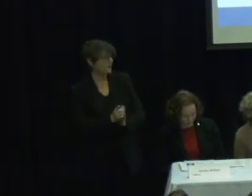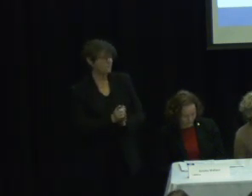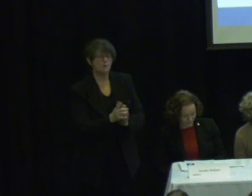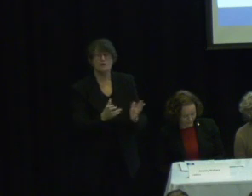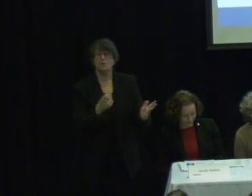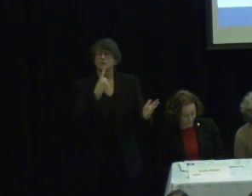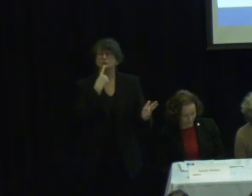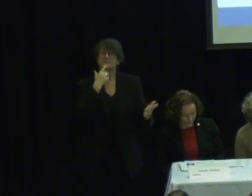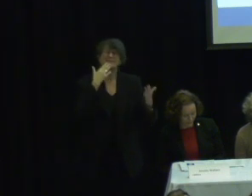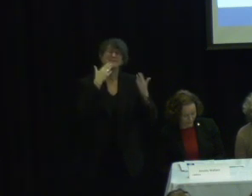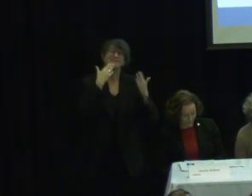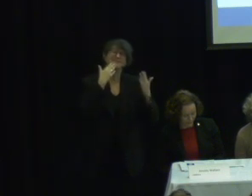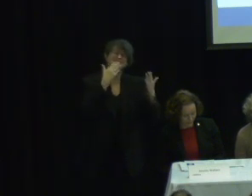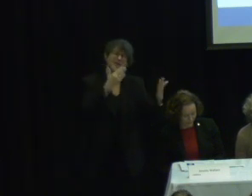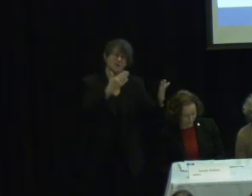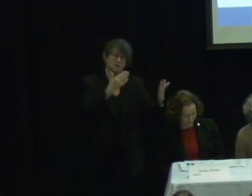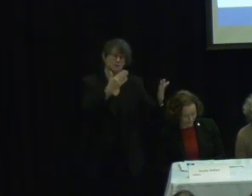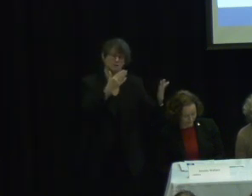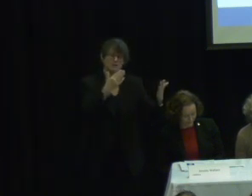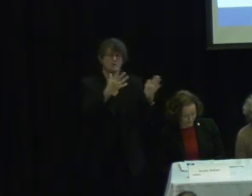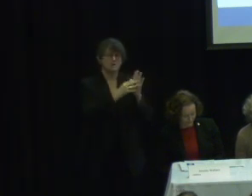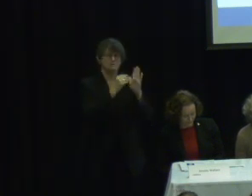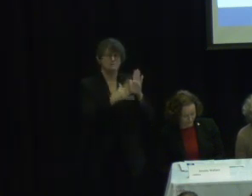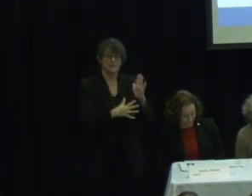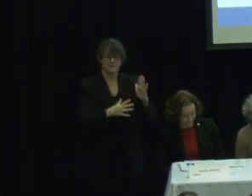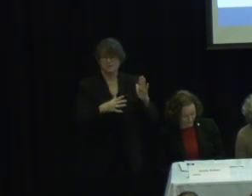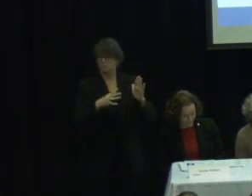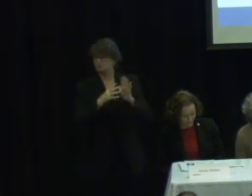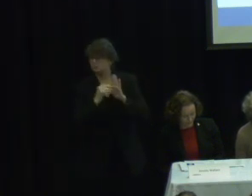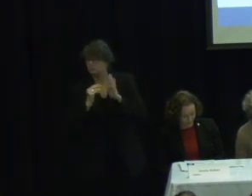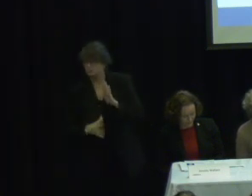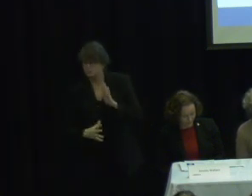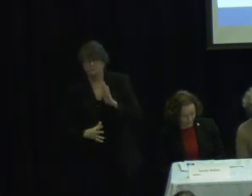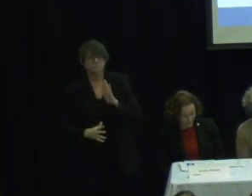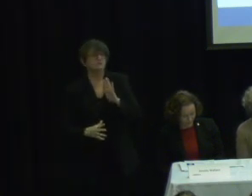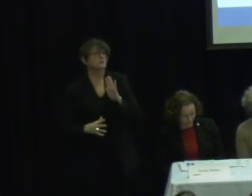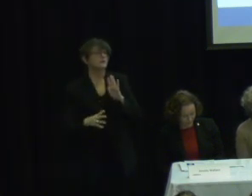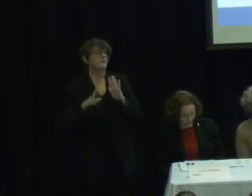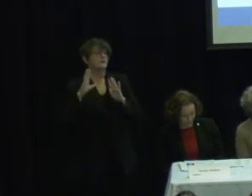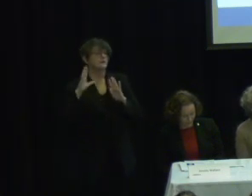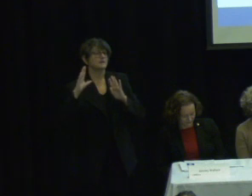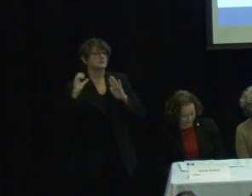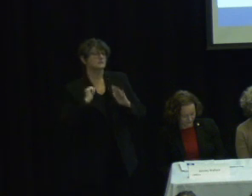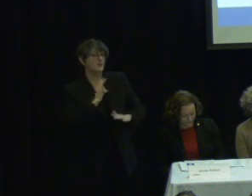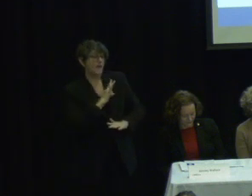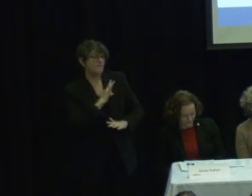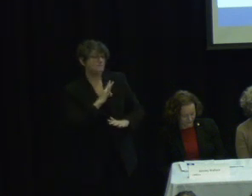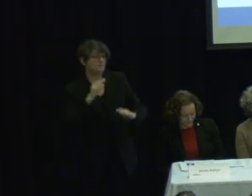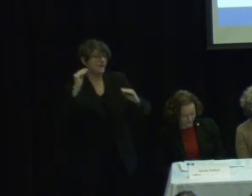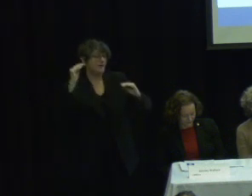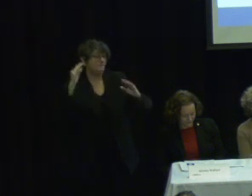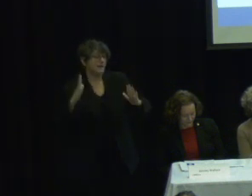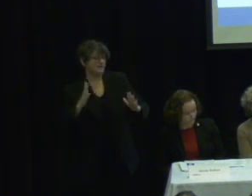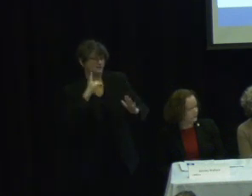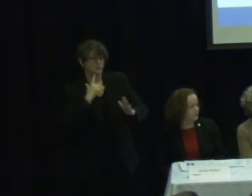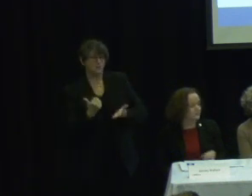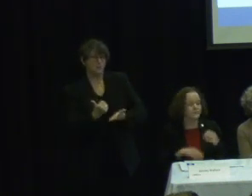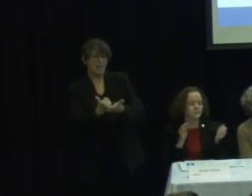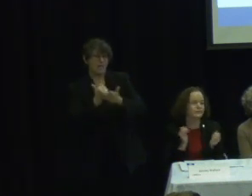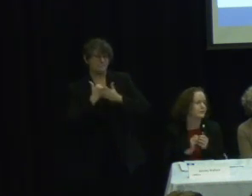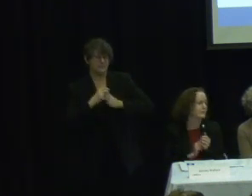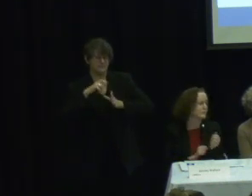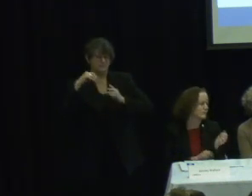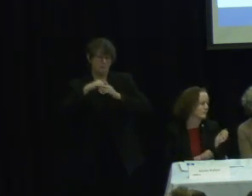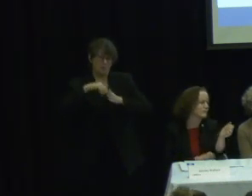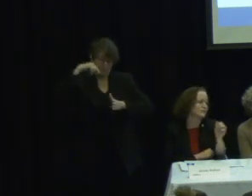you to the many students and staff and faculty who have really helped us go deeper in our understanding about these